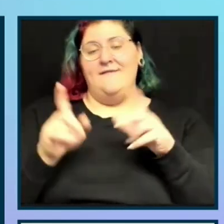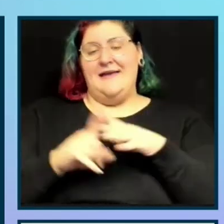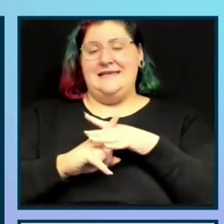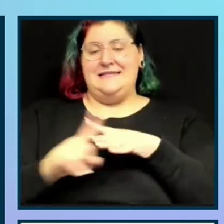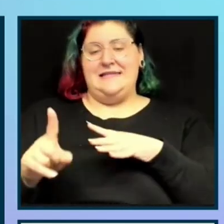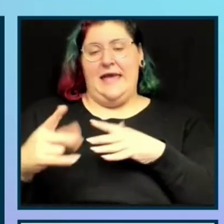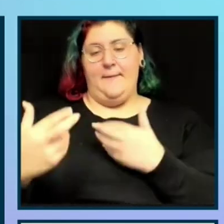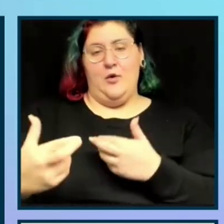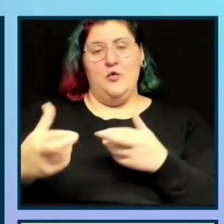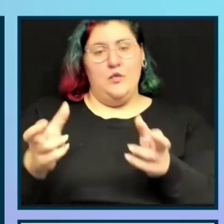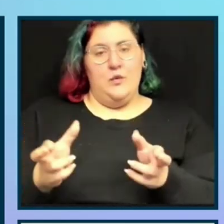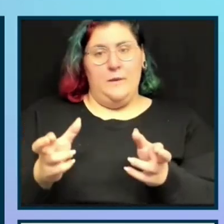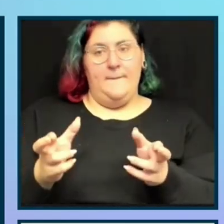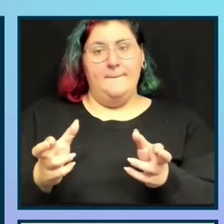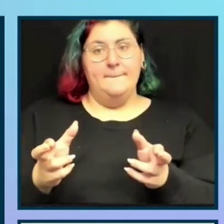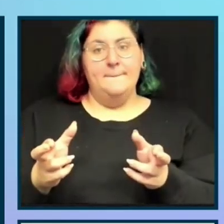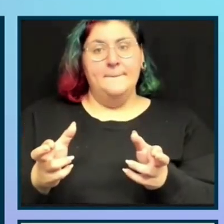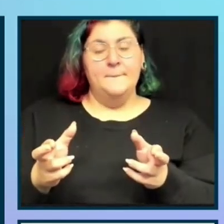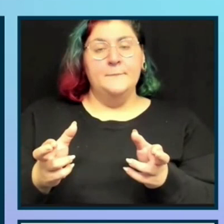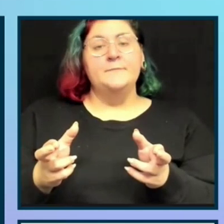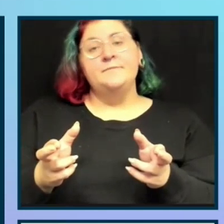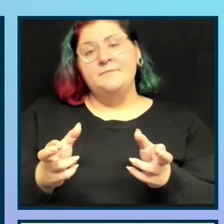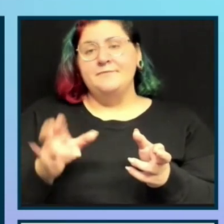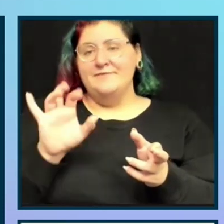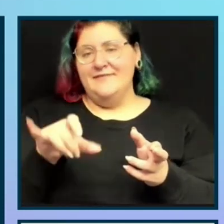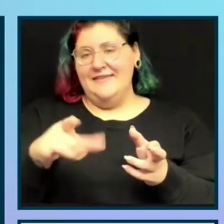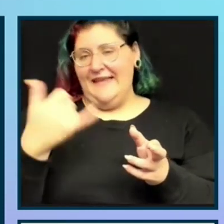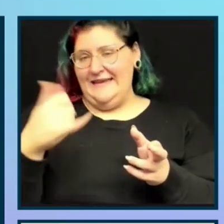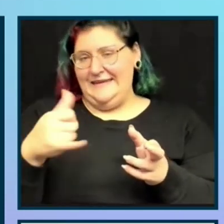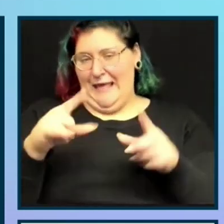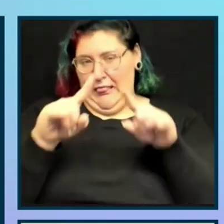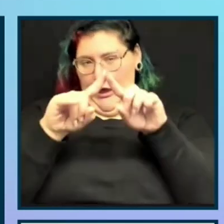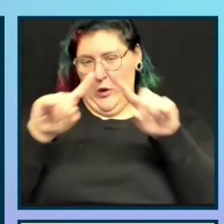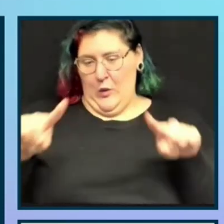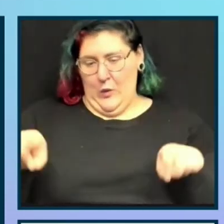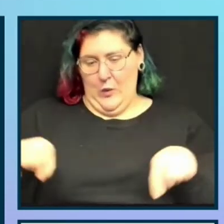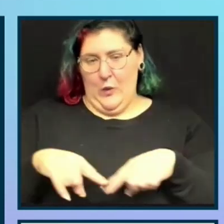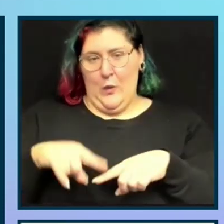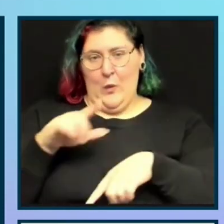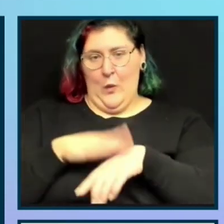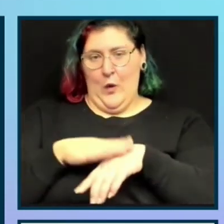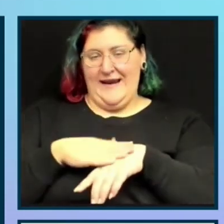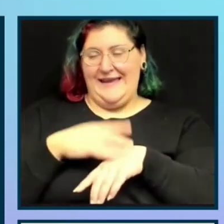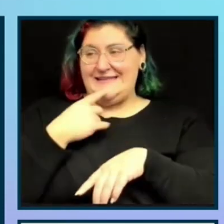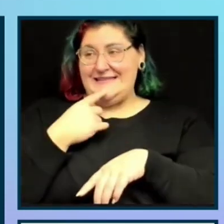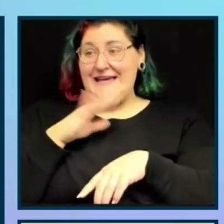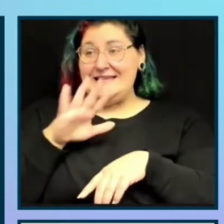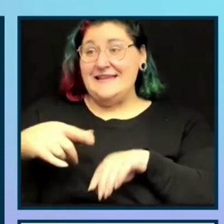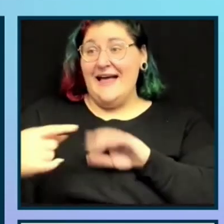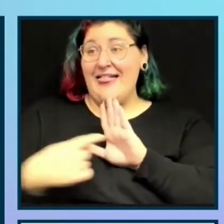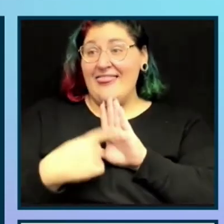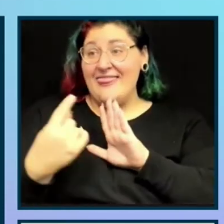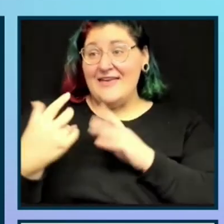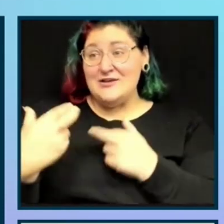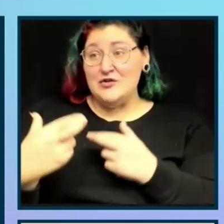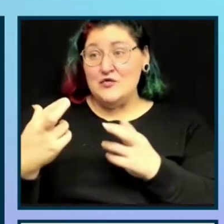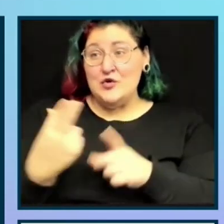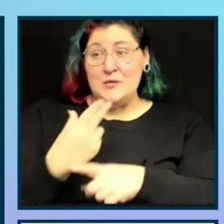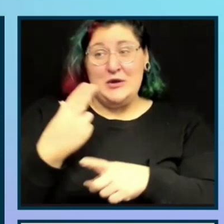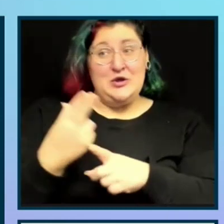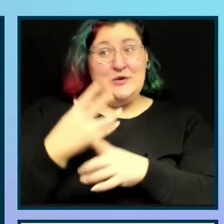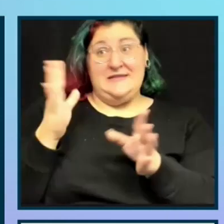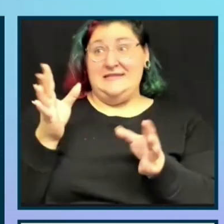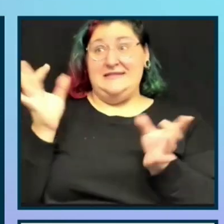would be a place signage. It's a yellow warning sign that says, this escape room uses dramatic special